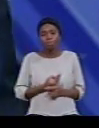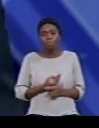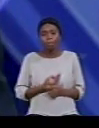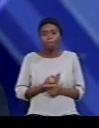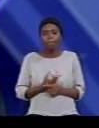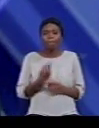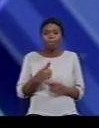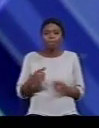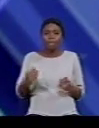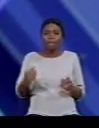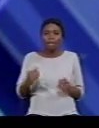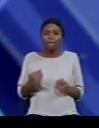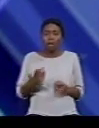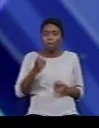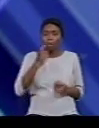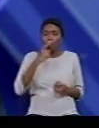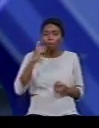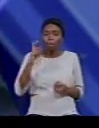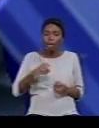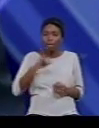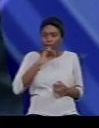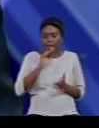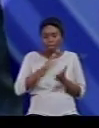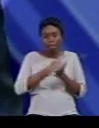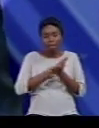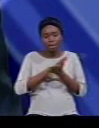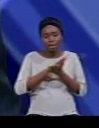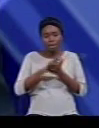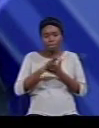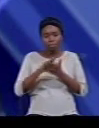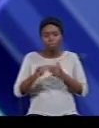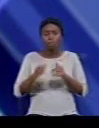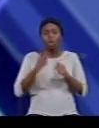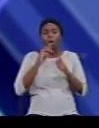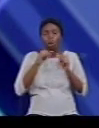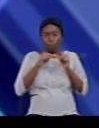The church is clear. Keep running.